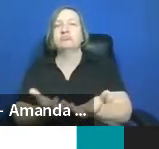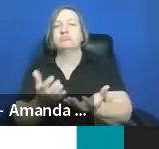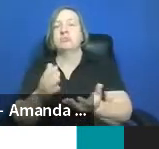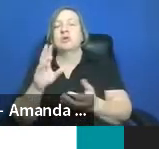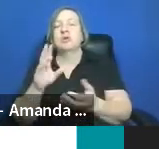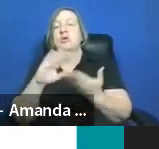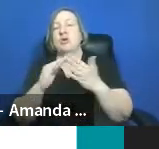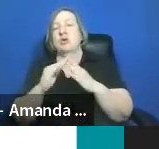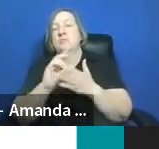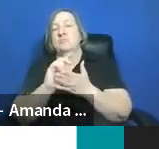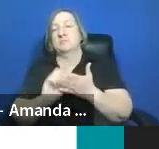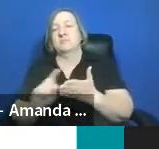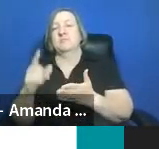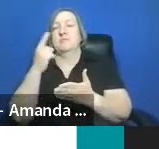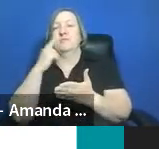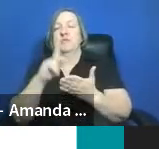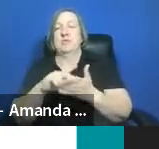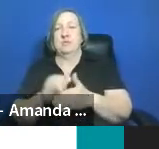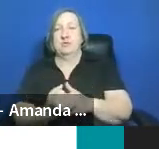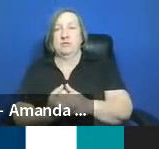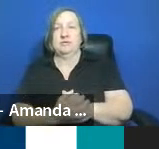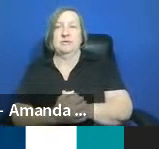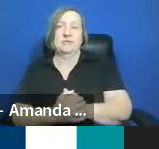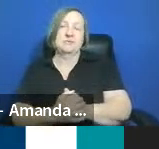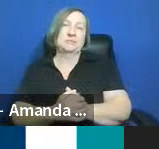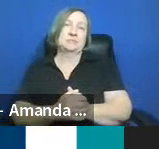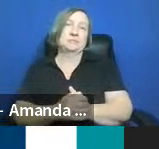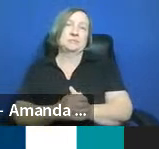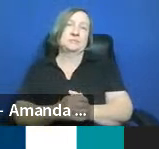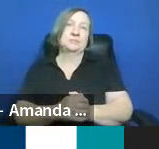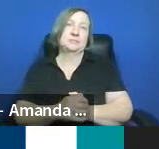for the project. Next slide.